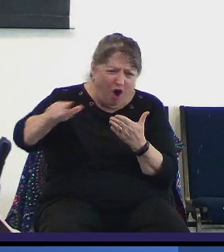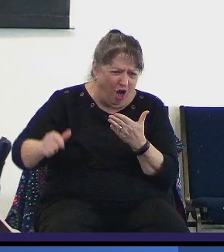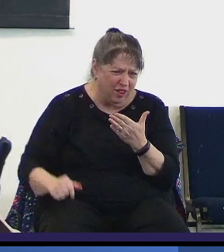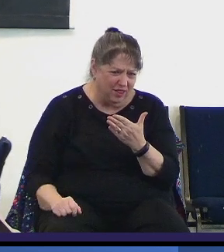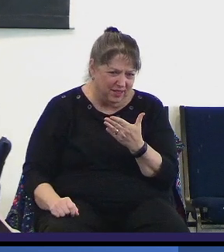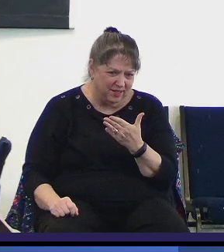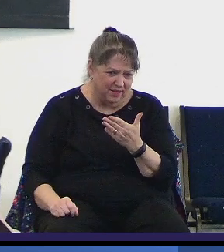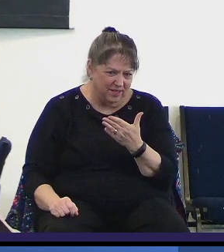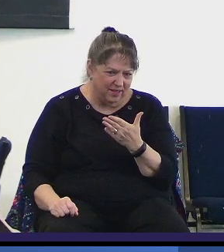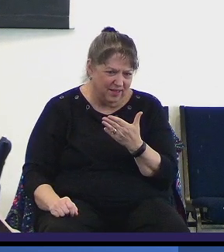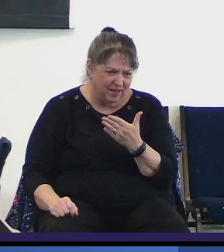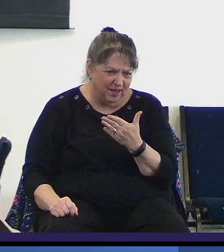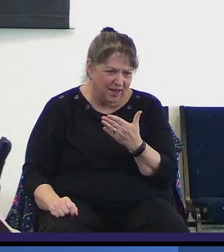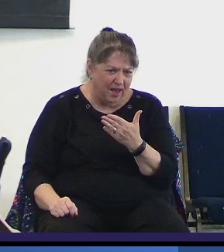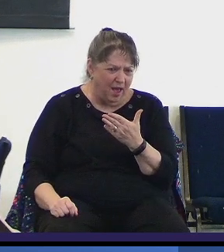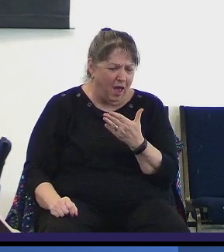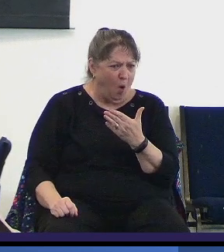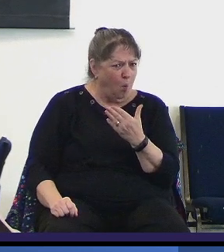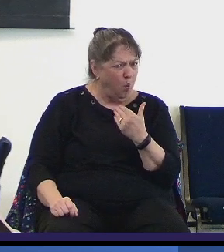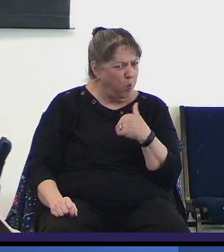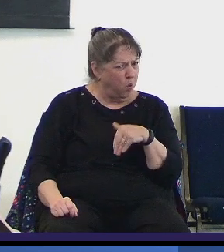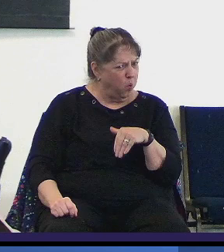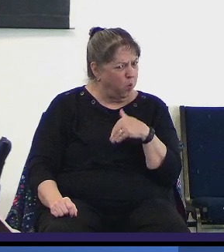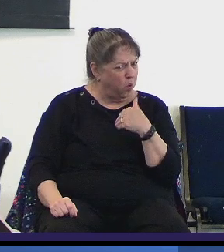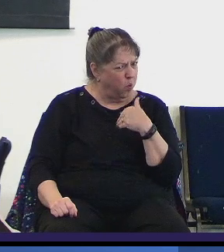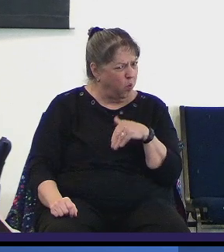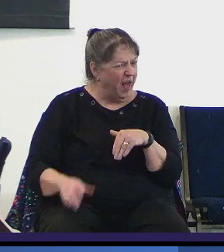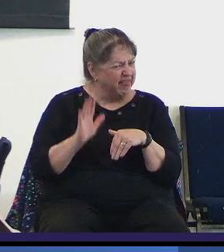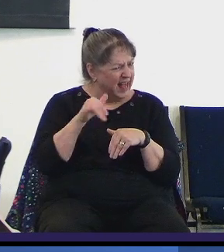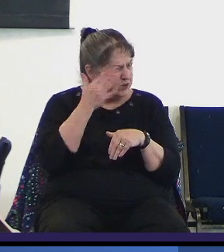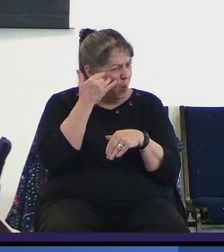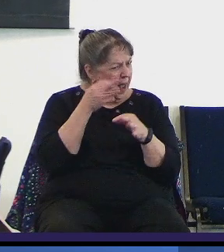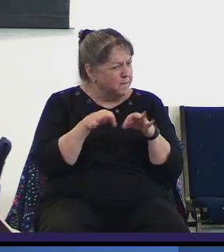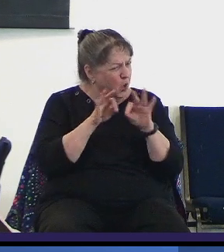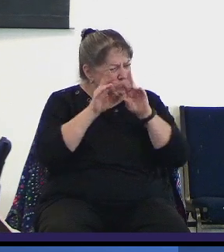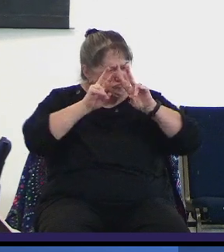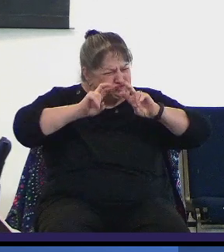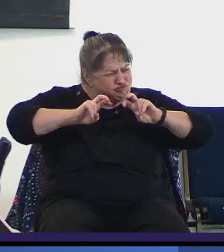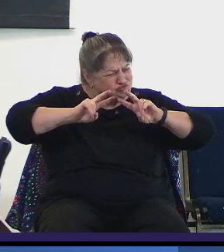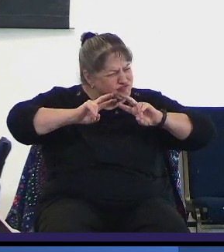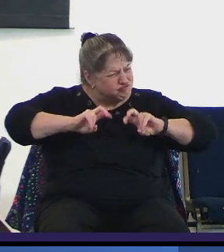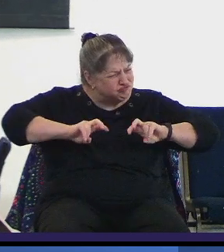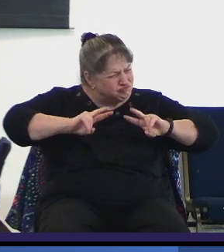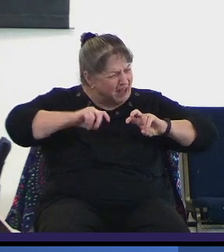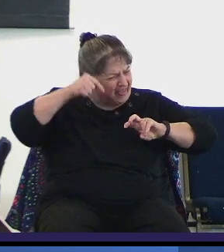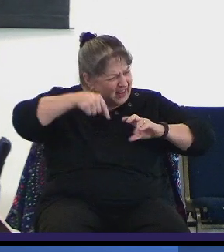name of Jesus, we have reason to consider these verses. So I want you to notice in